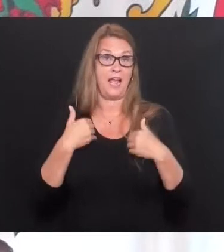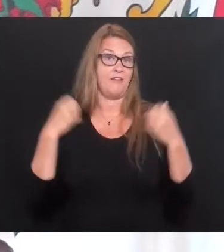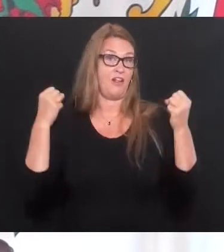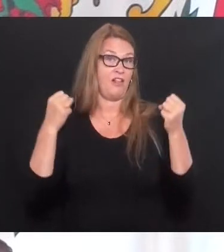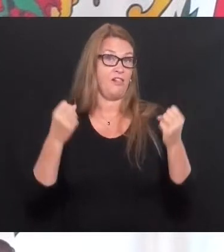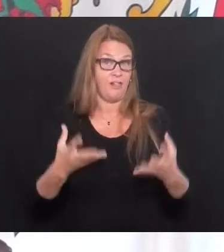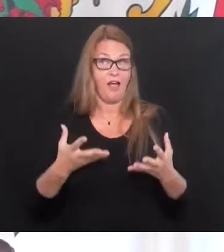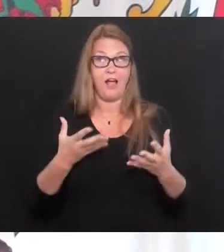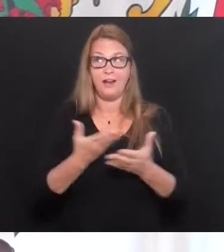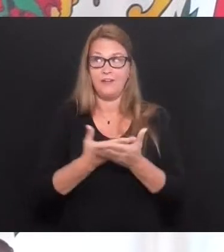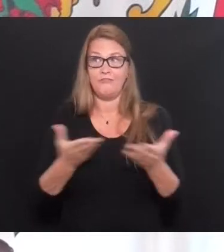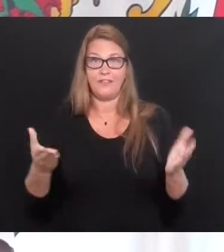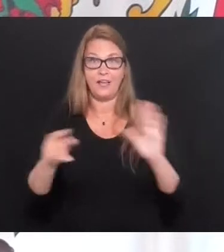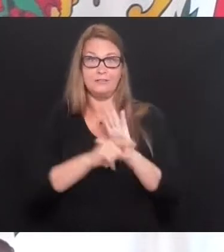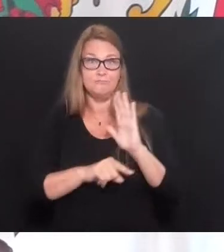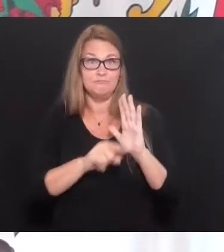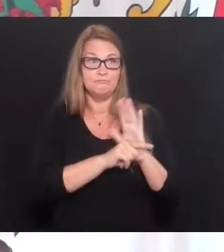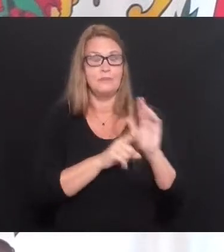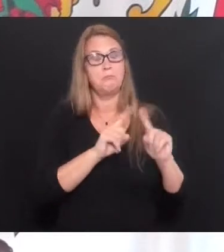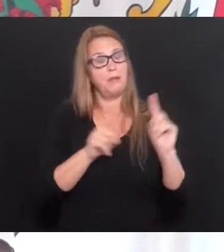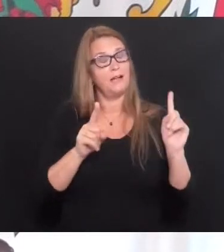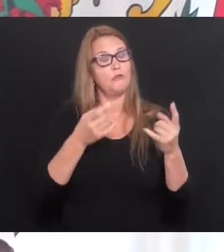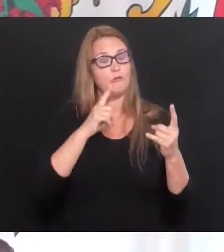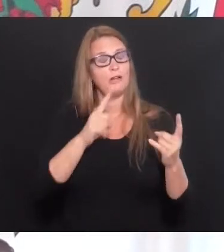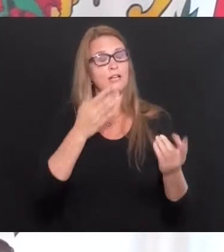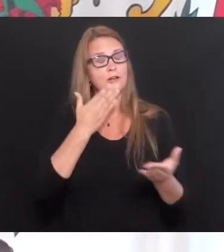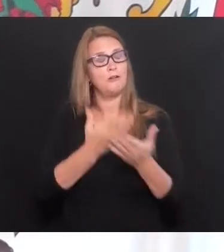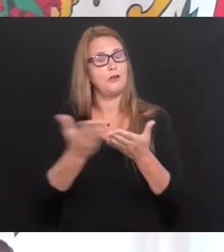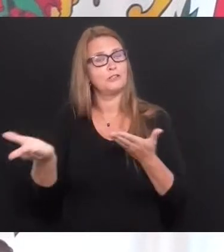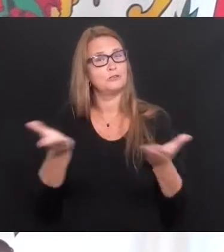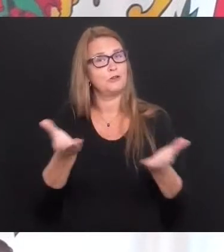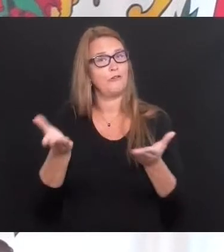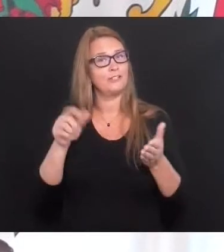but he served this state and served this state really well.